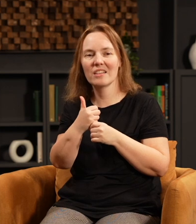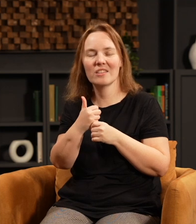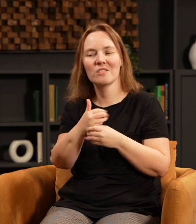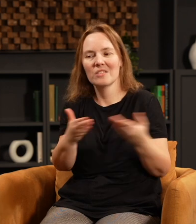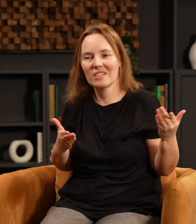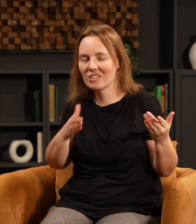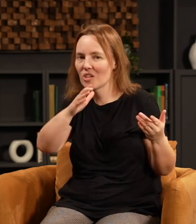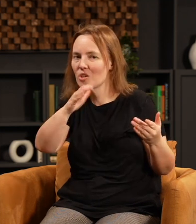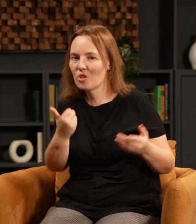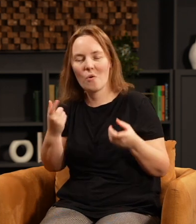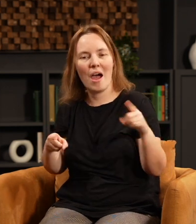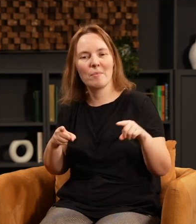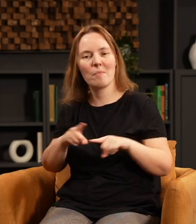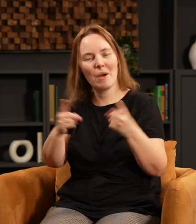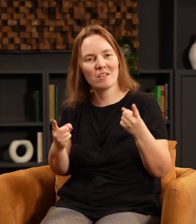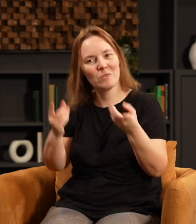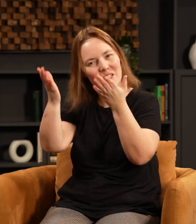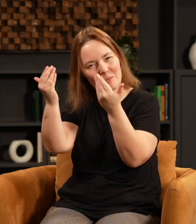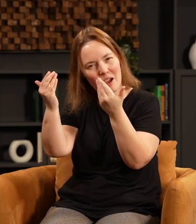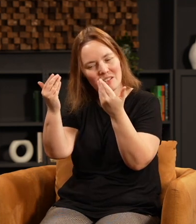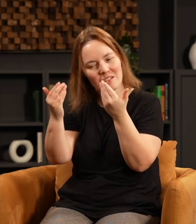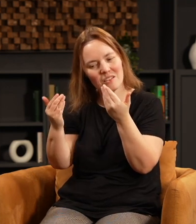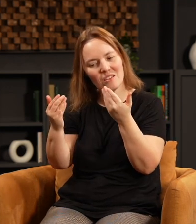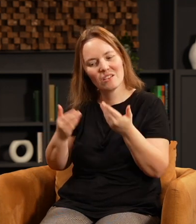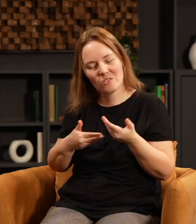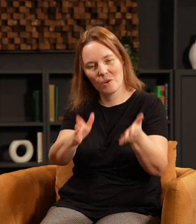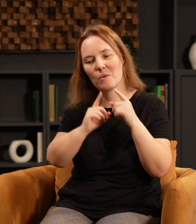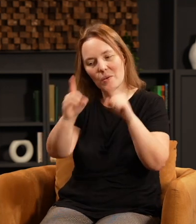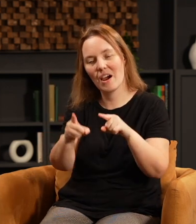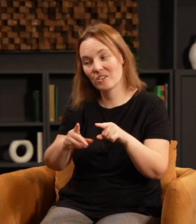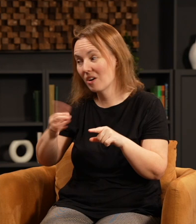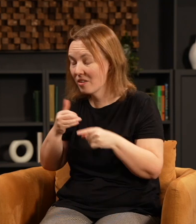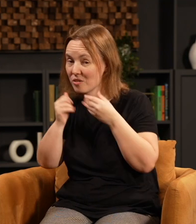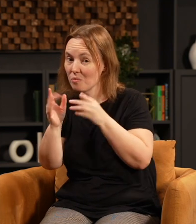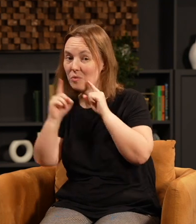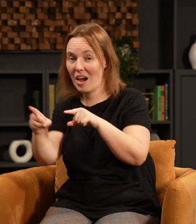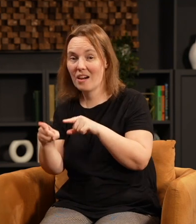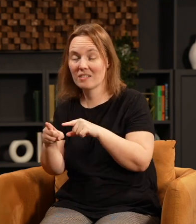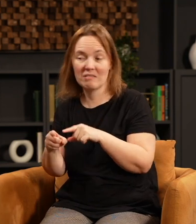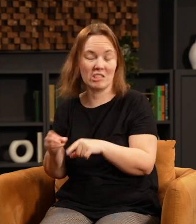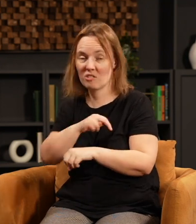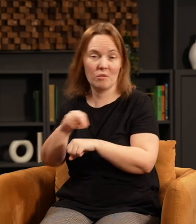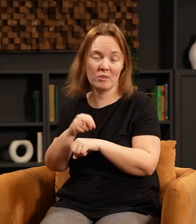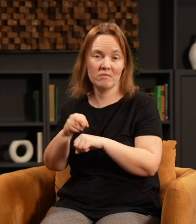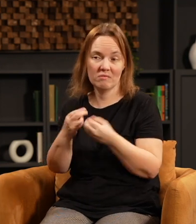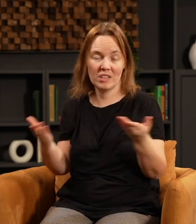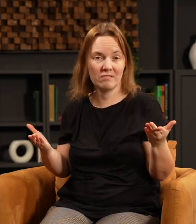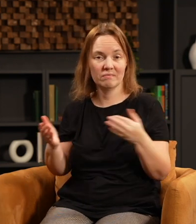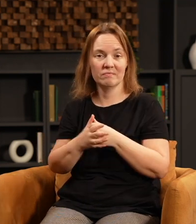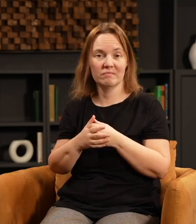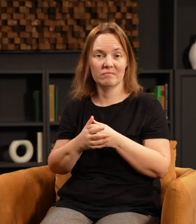happen, but we expect the way we react or the way the other react as just being the normal thing. And so